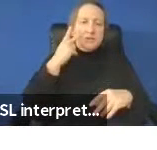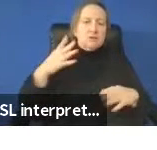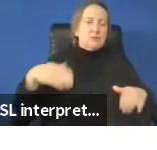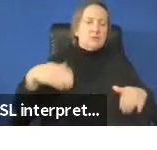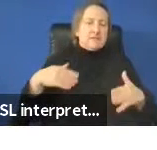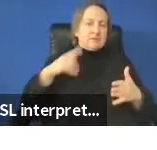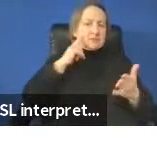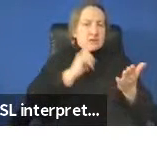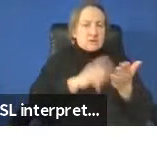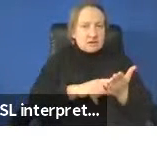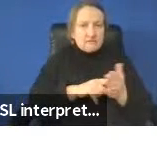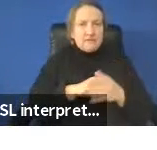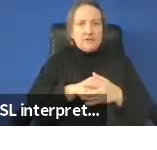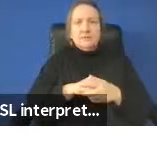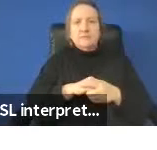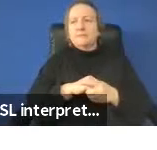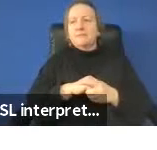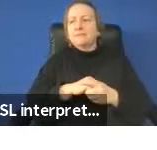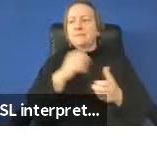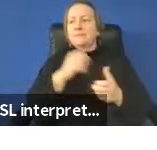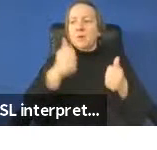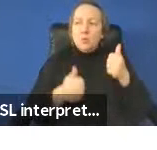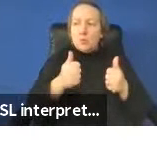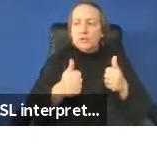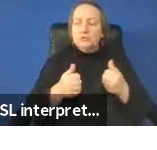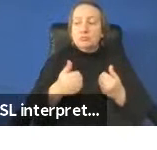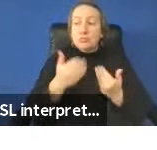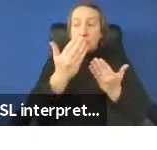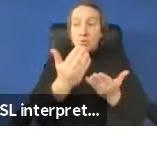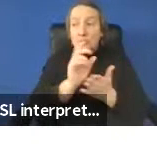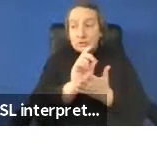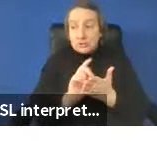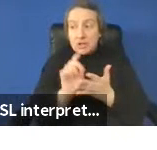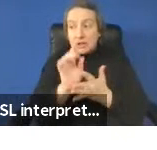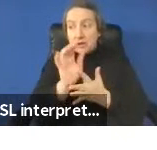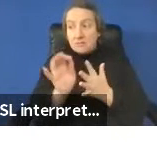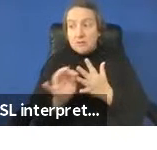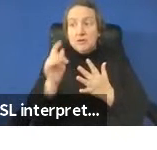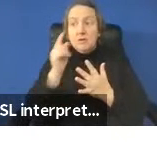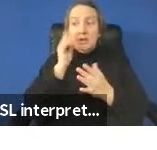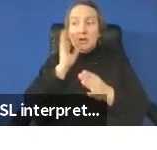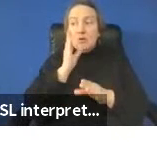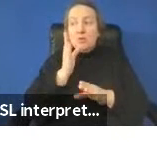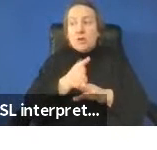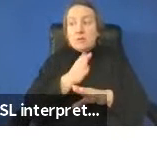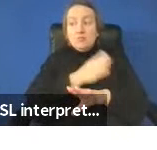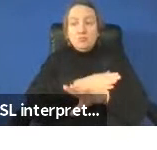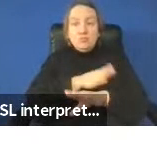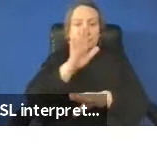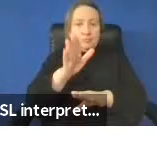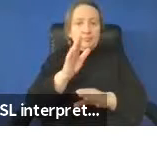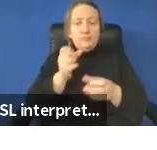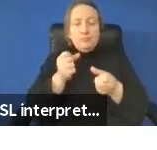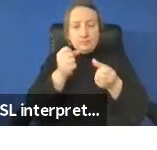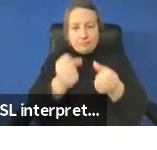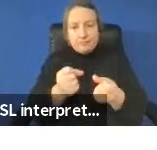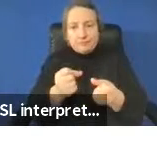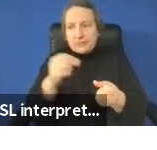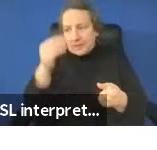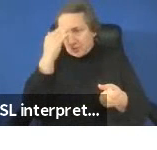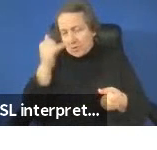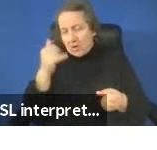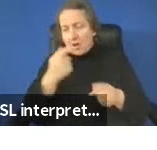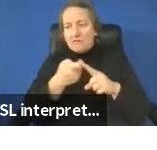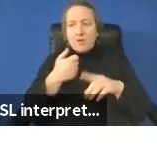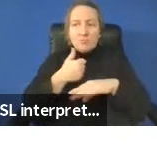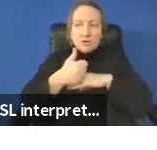haven't identified? Which of the proposed design options do you anticipate improving your commute and why? And from a commuter perspective,